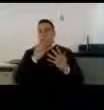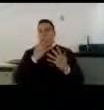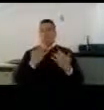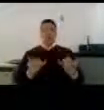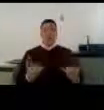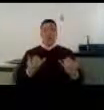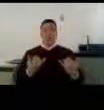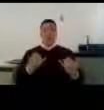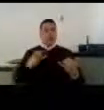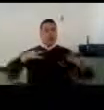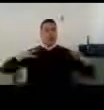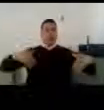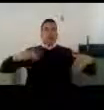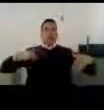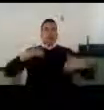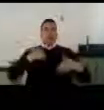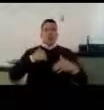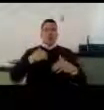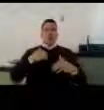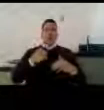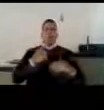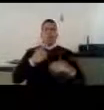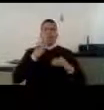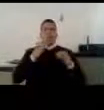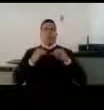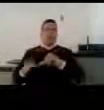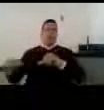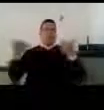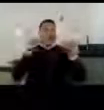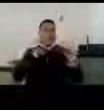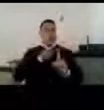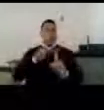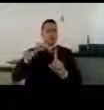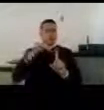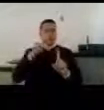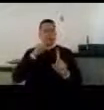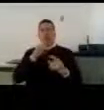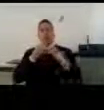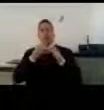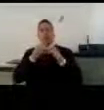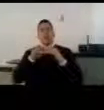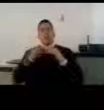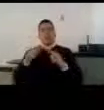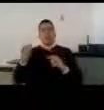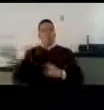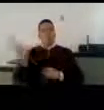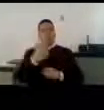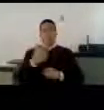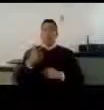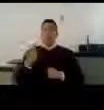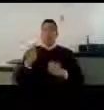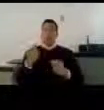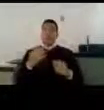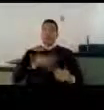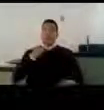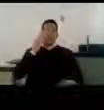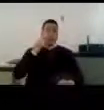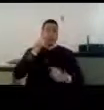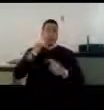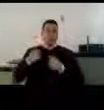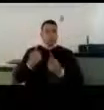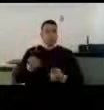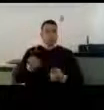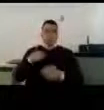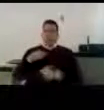have a universal perspective on accessibility that is accessible to everyone. A lot of the schools in which I